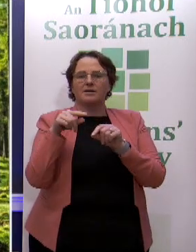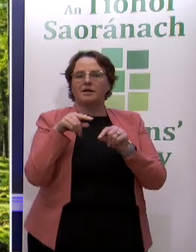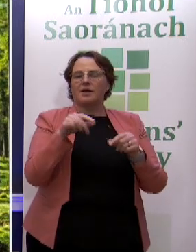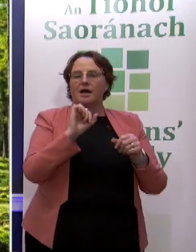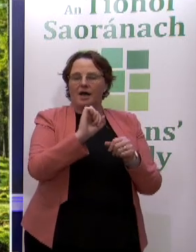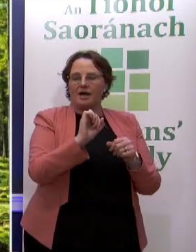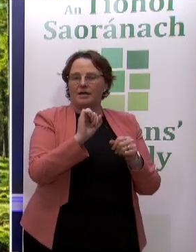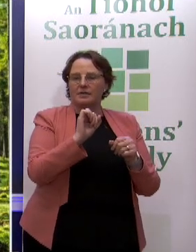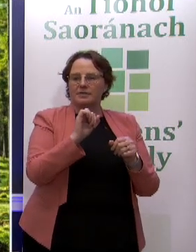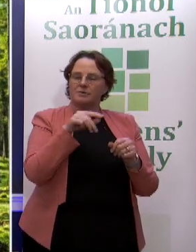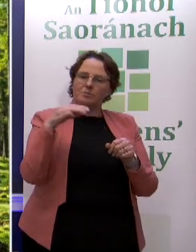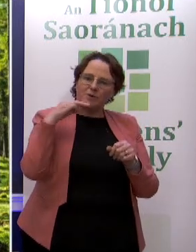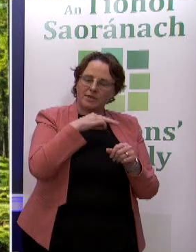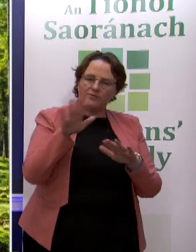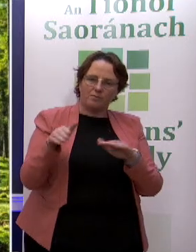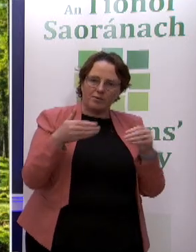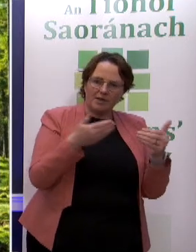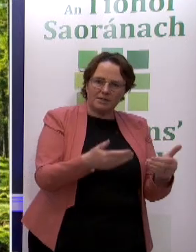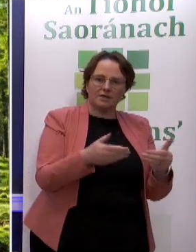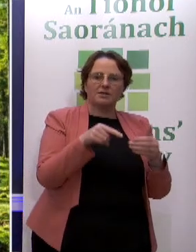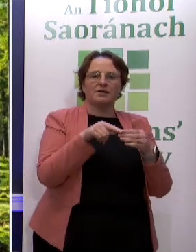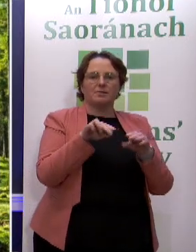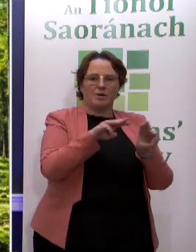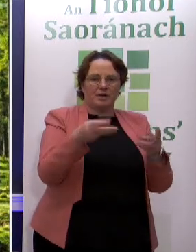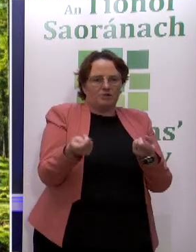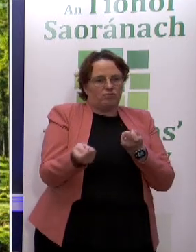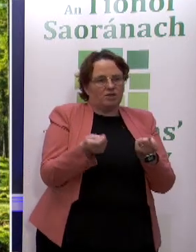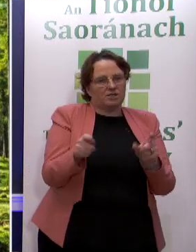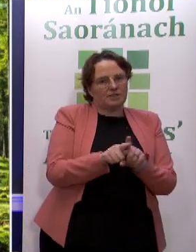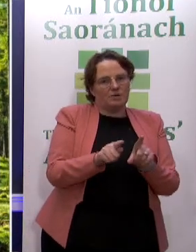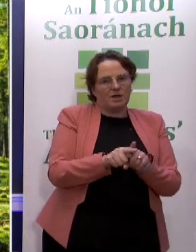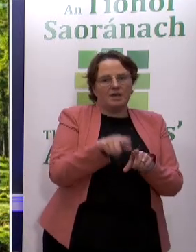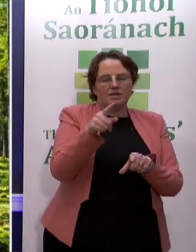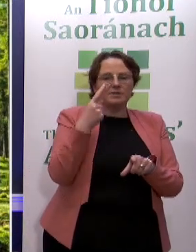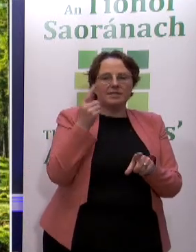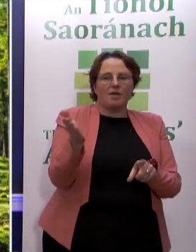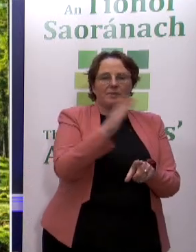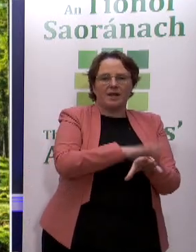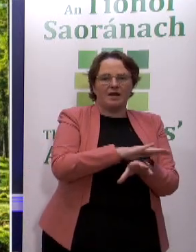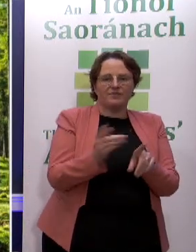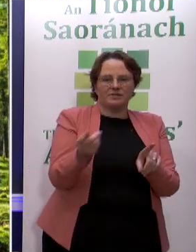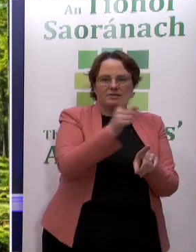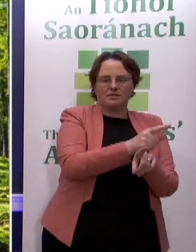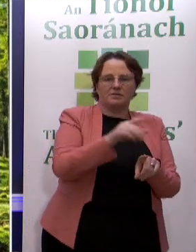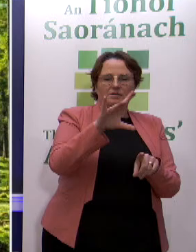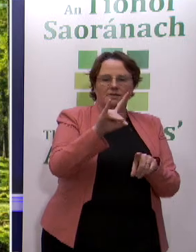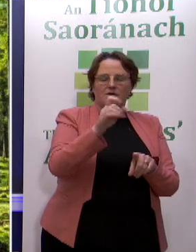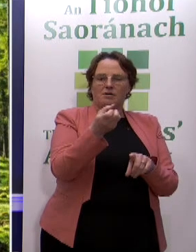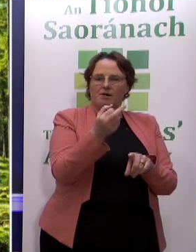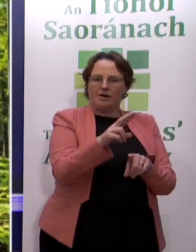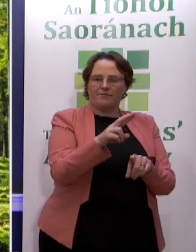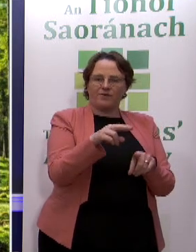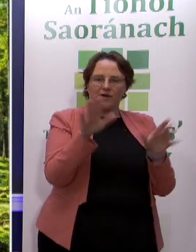really important at providing population regulation. So those hoverflies in the top left there, they are